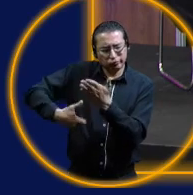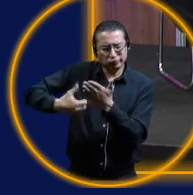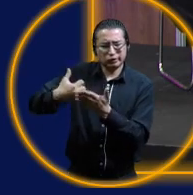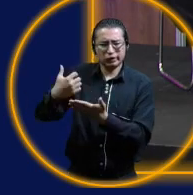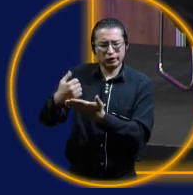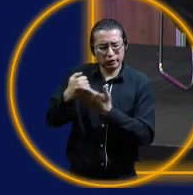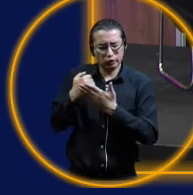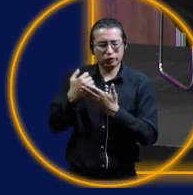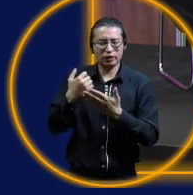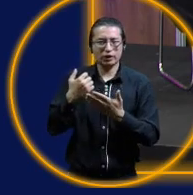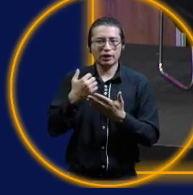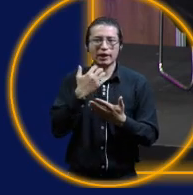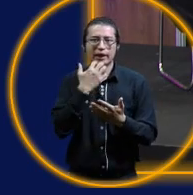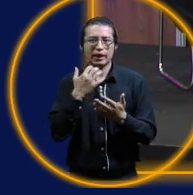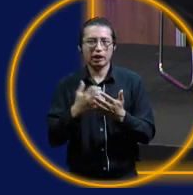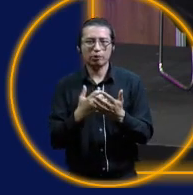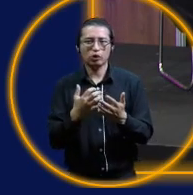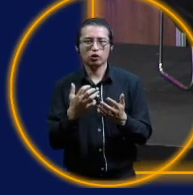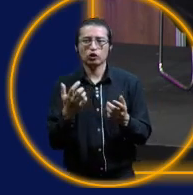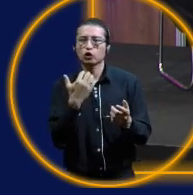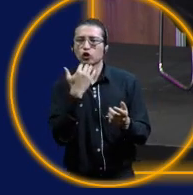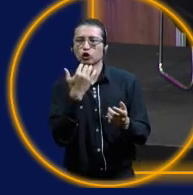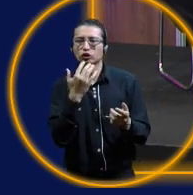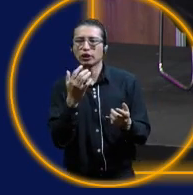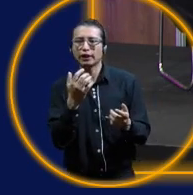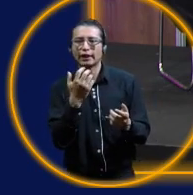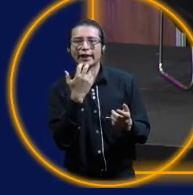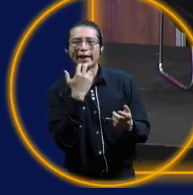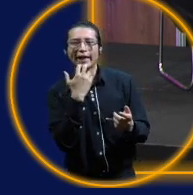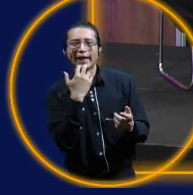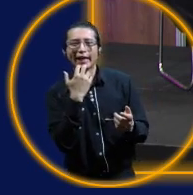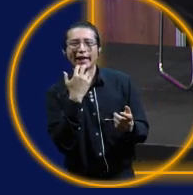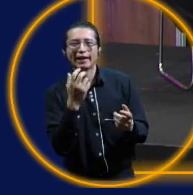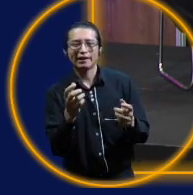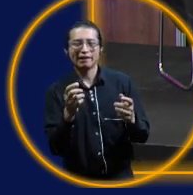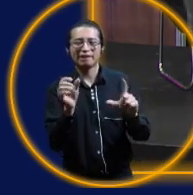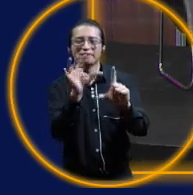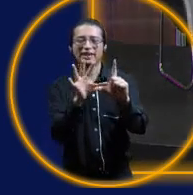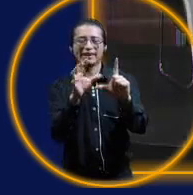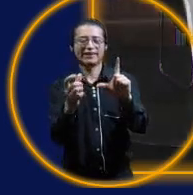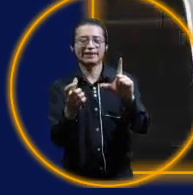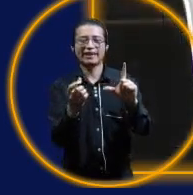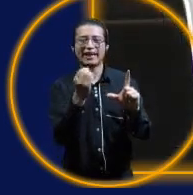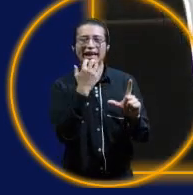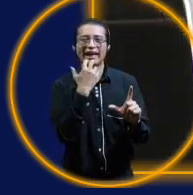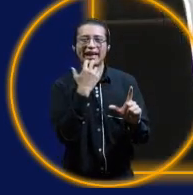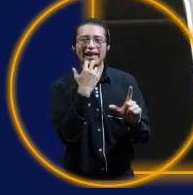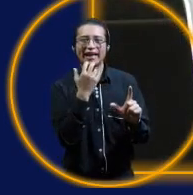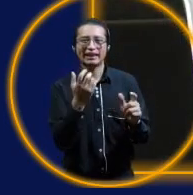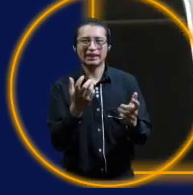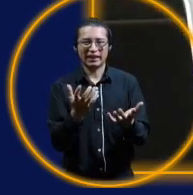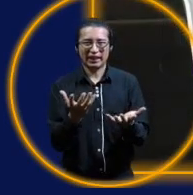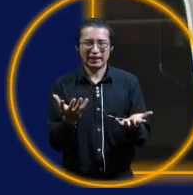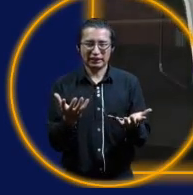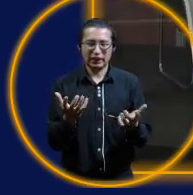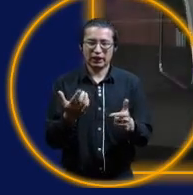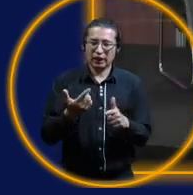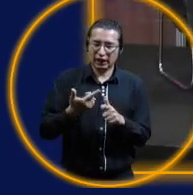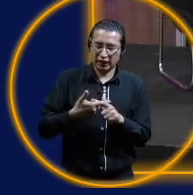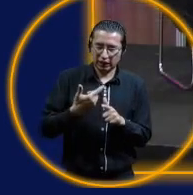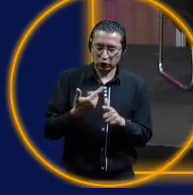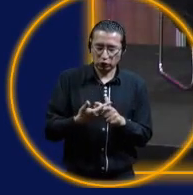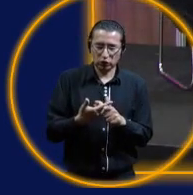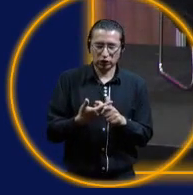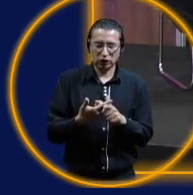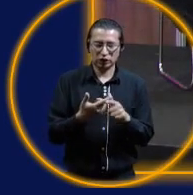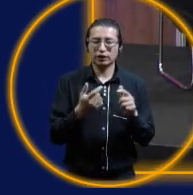I like that part, experiences, that really can fill the hole. Yeah. So the subtitle